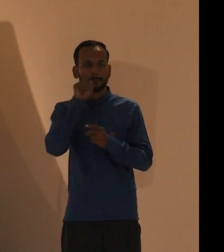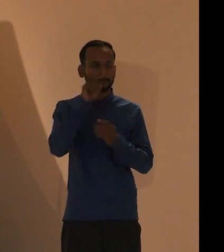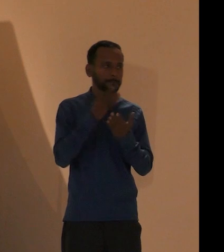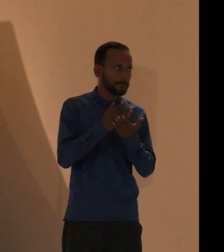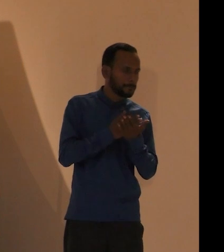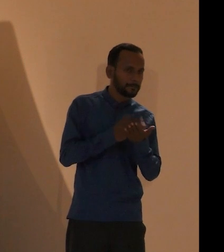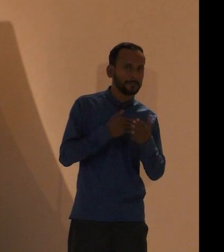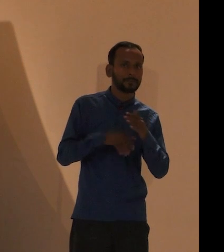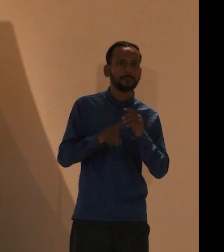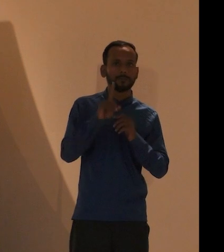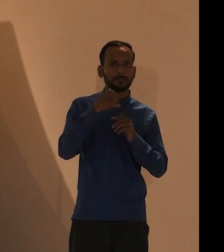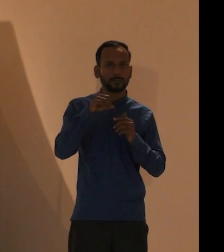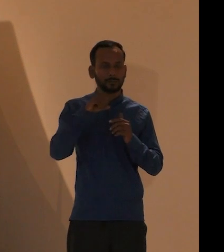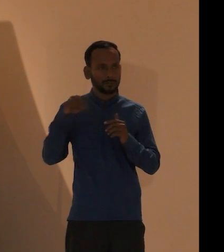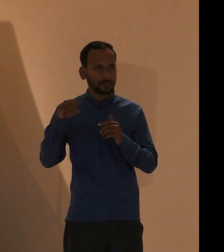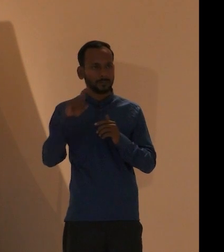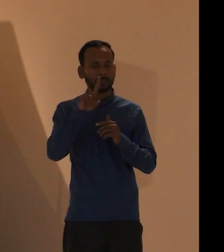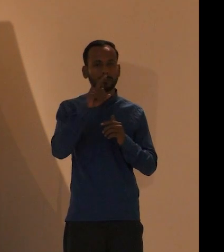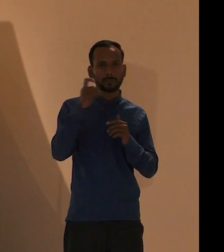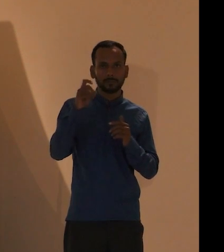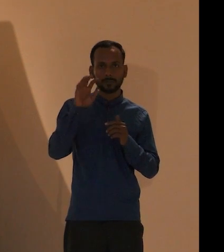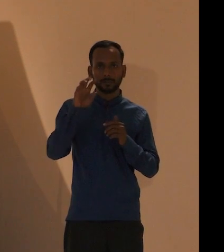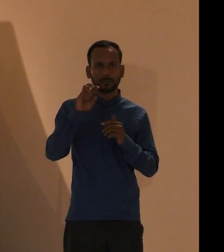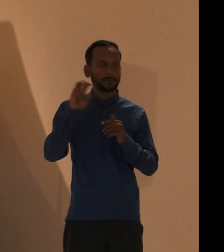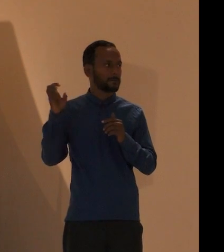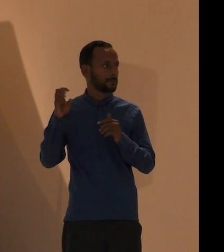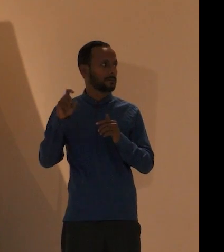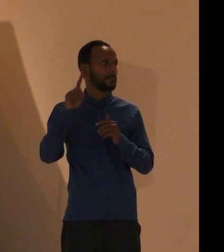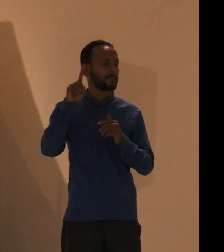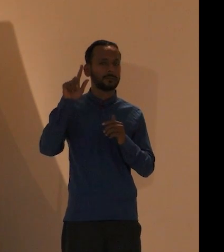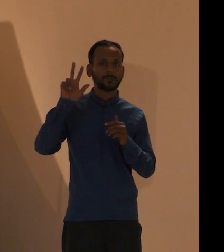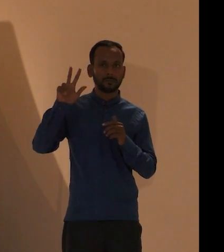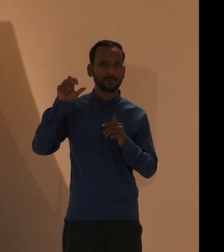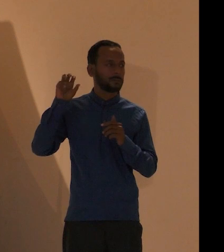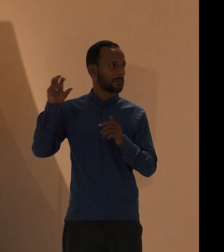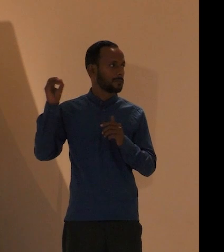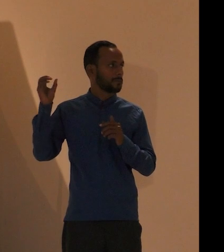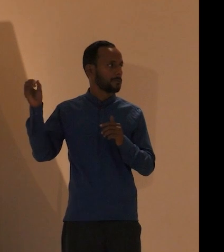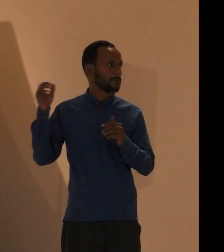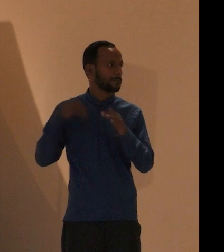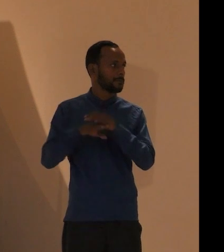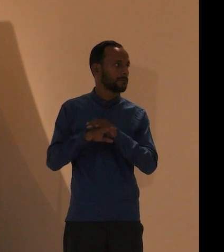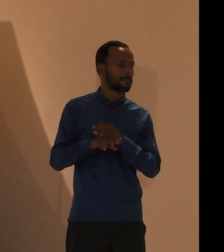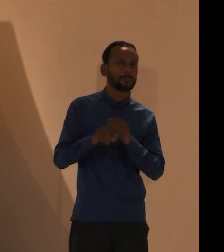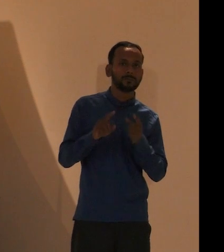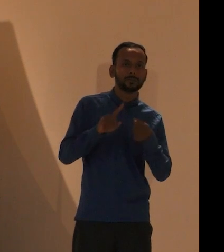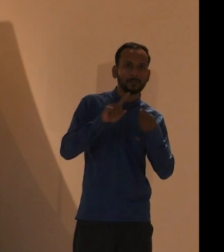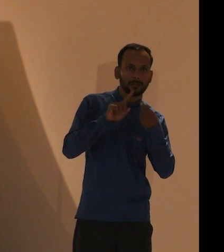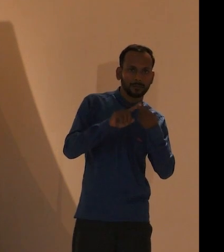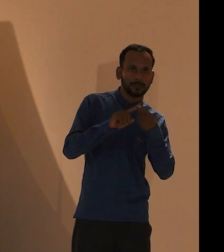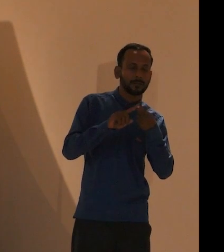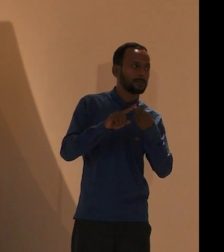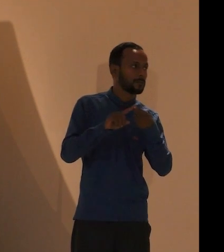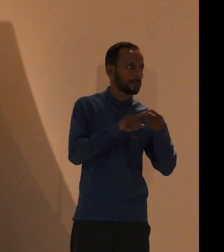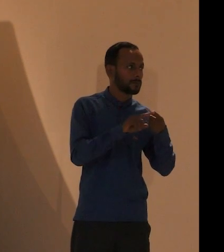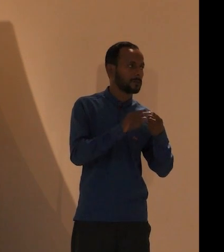in the 1870s and 80s, and documenting the brutalities of war throughout Eastern Europe and throughout continental